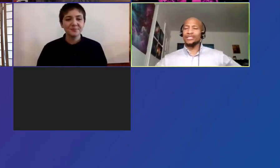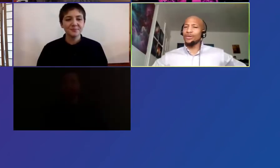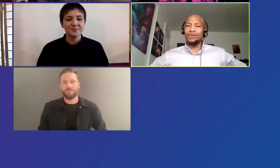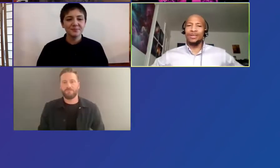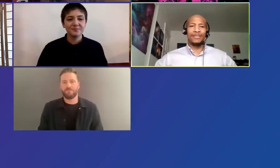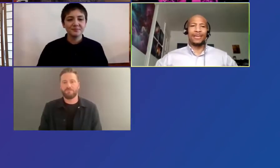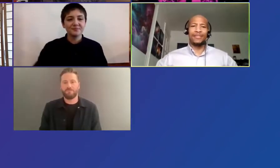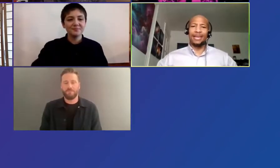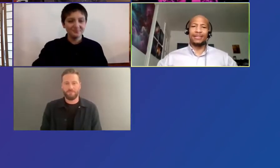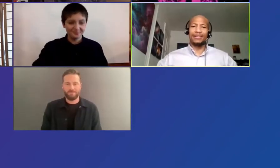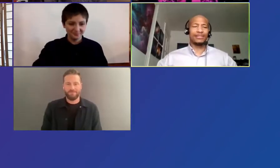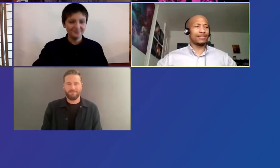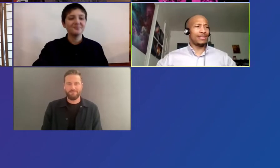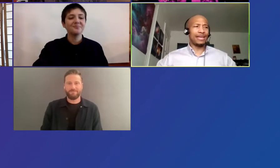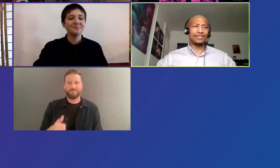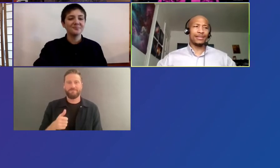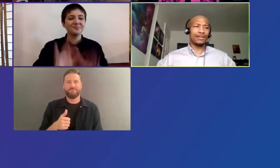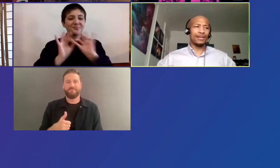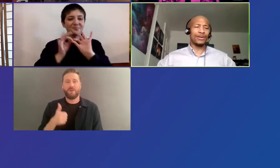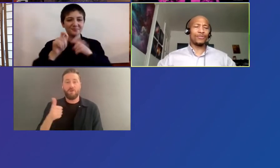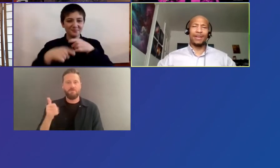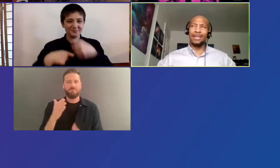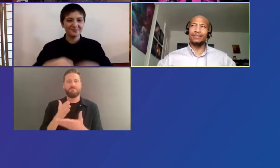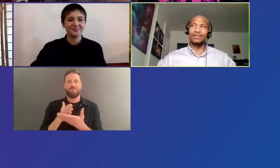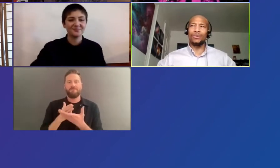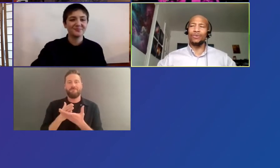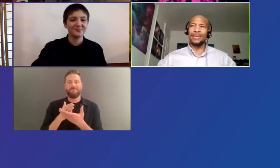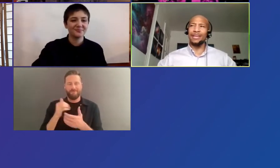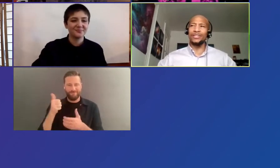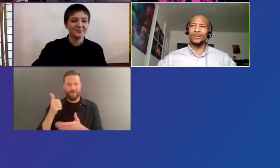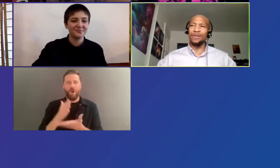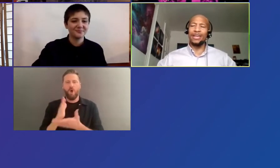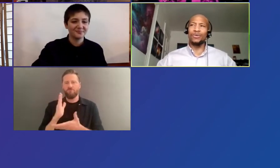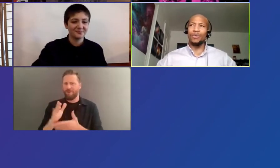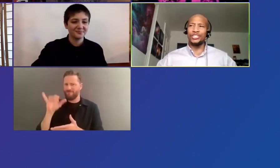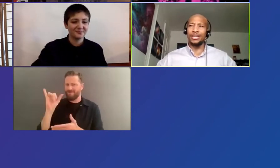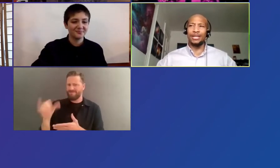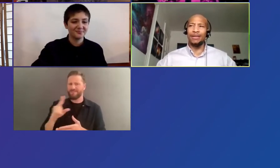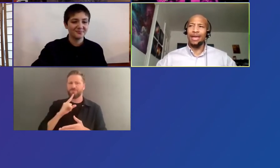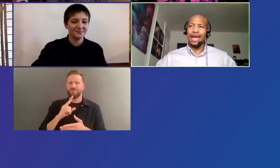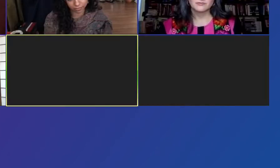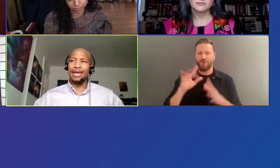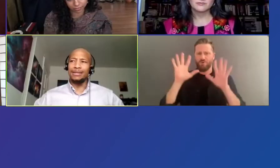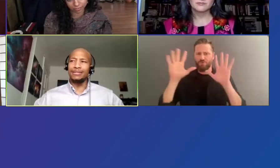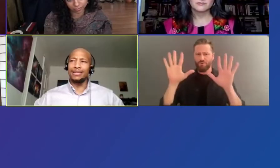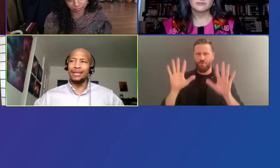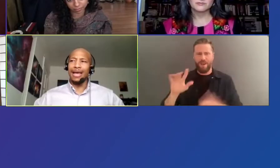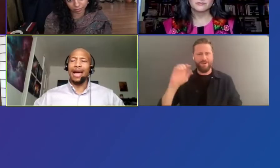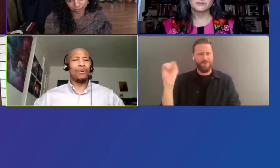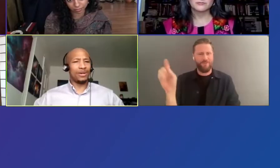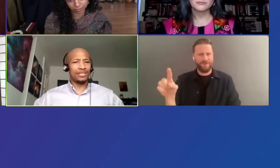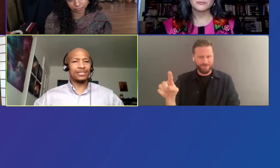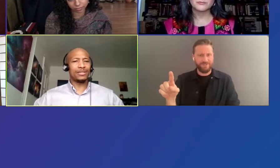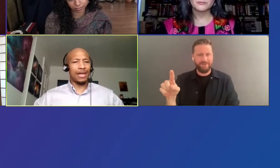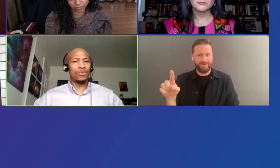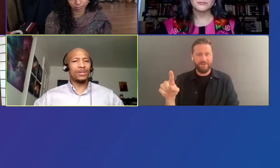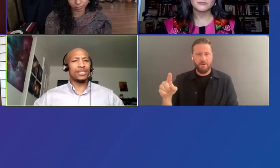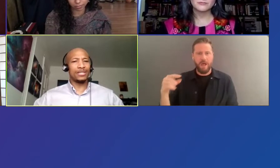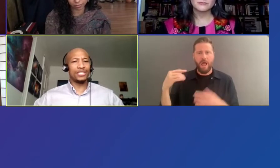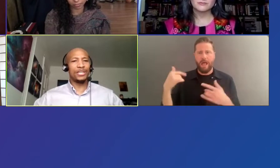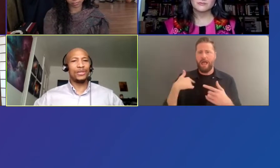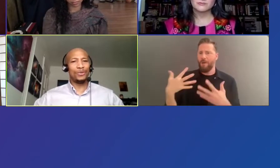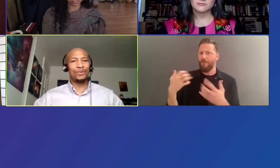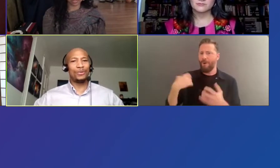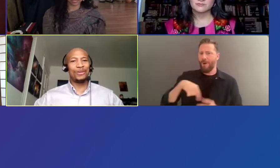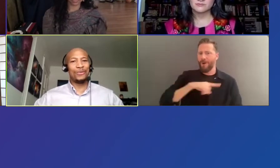All right, so that is a great question, and I want us